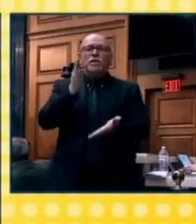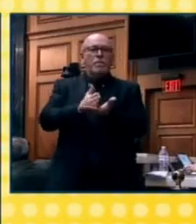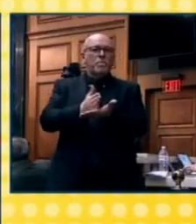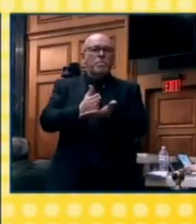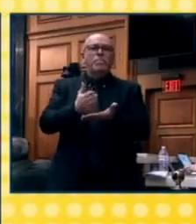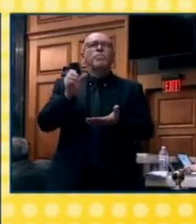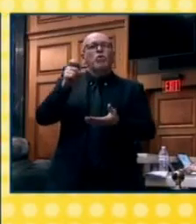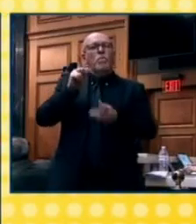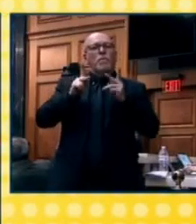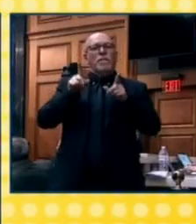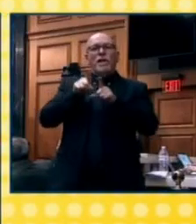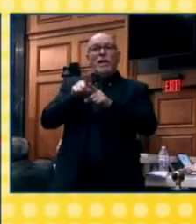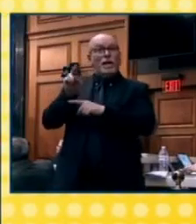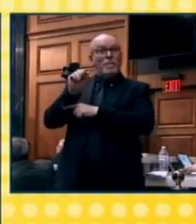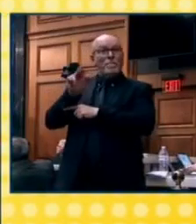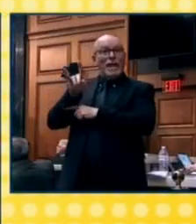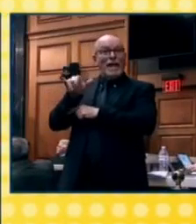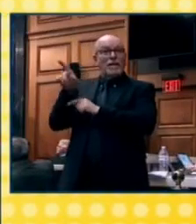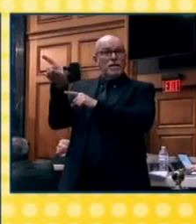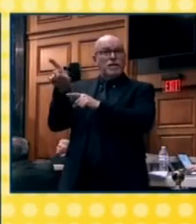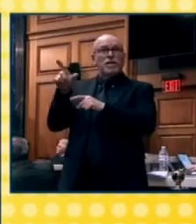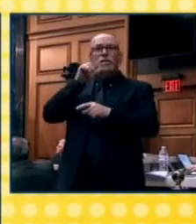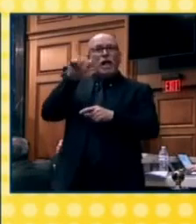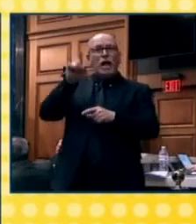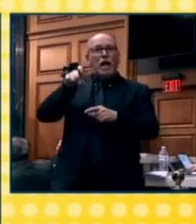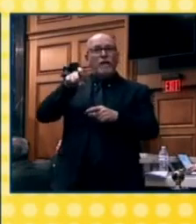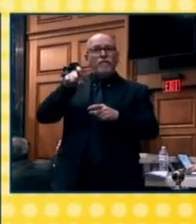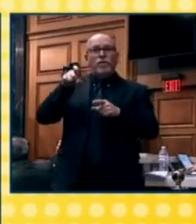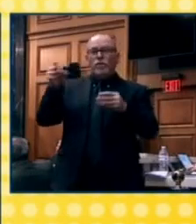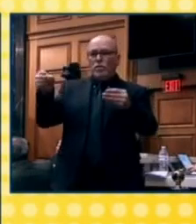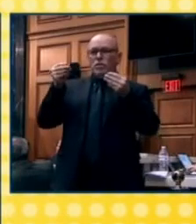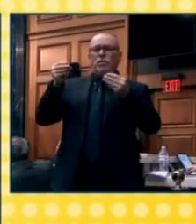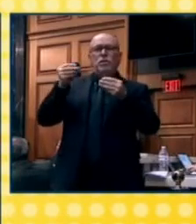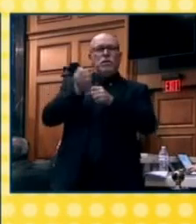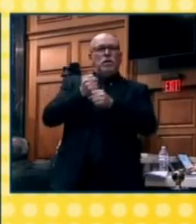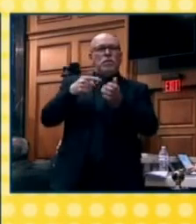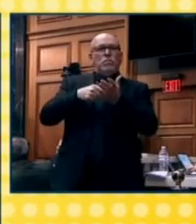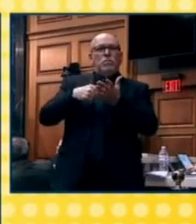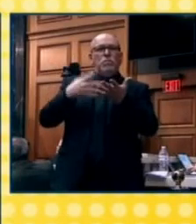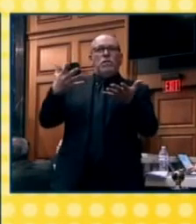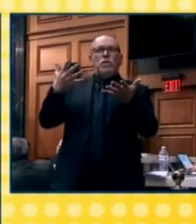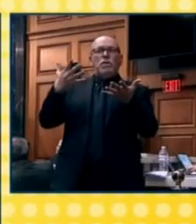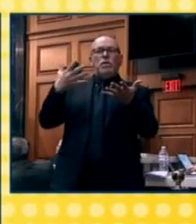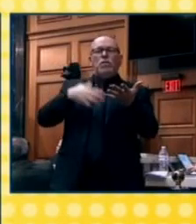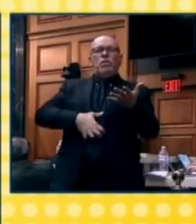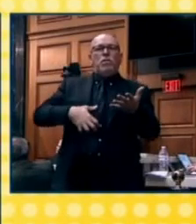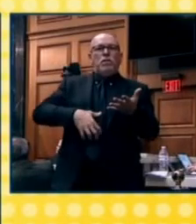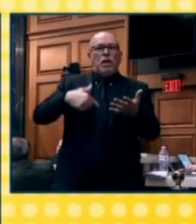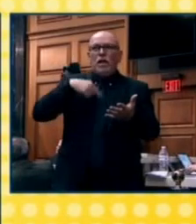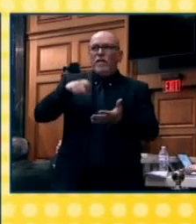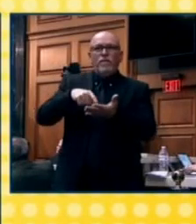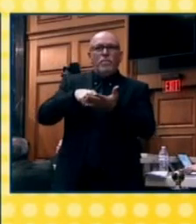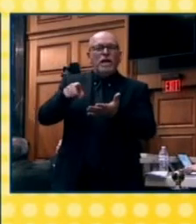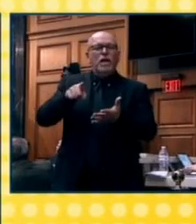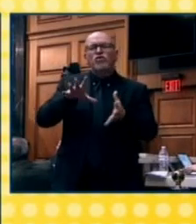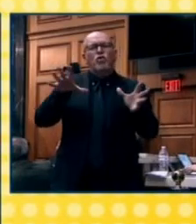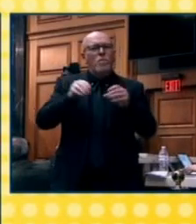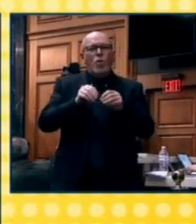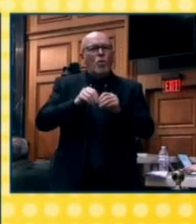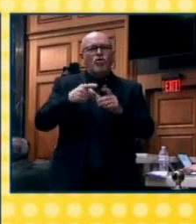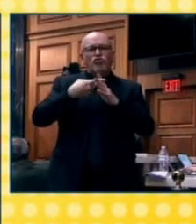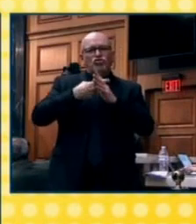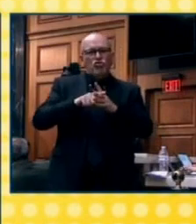folks like Mandy don't have to pay this dreadful bill ever again